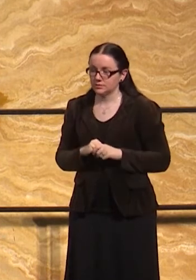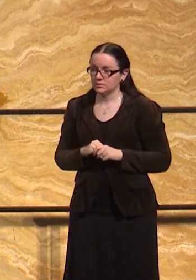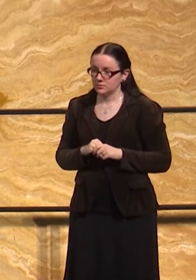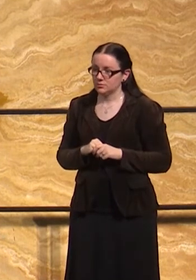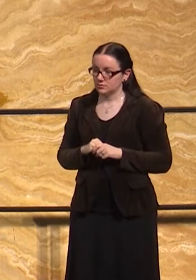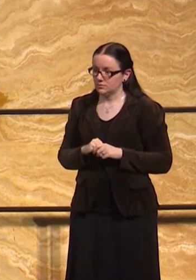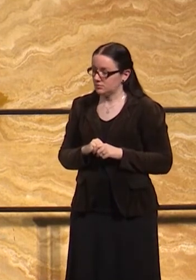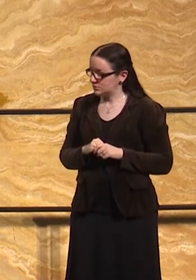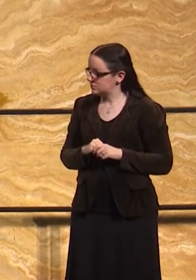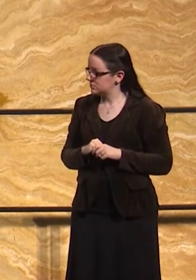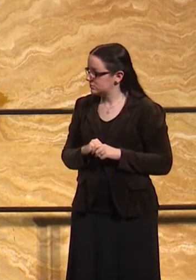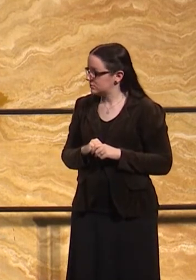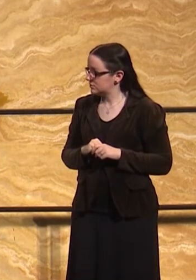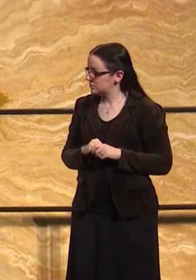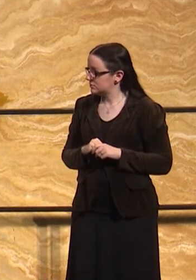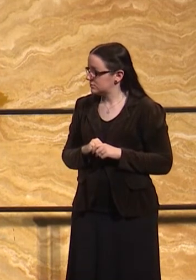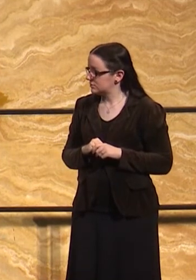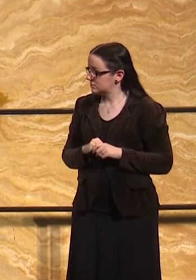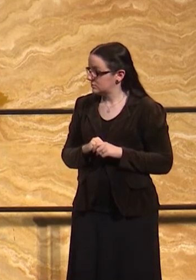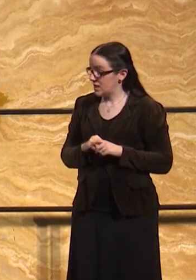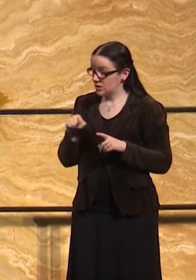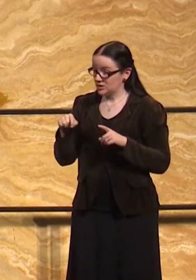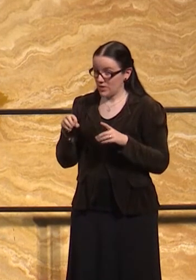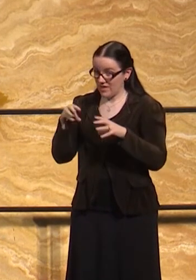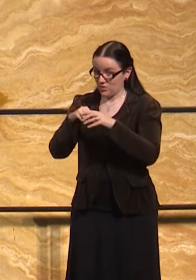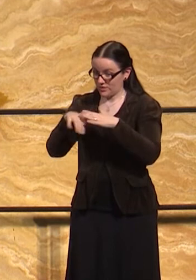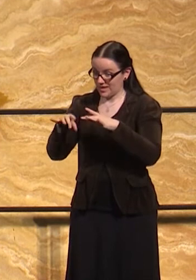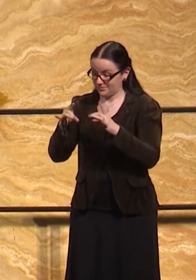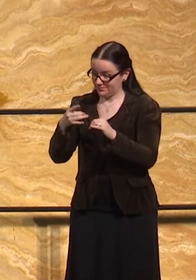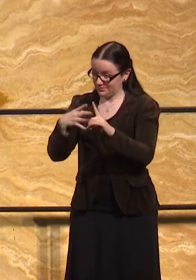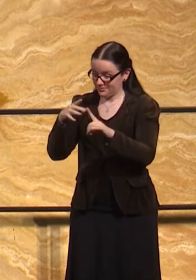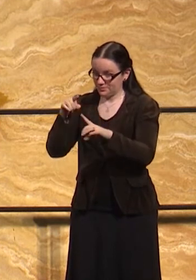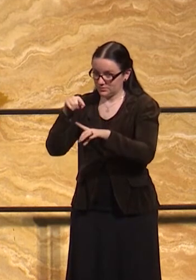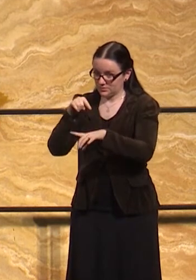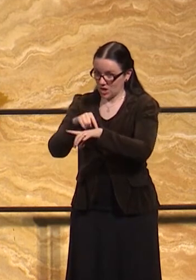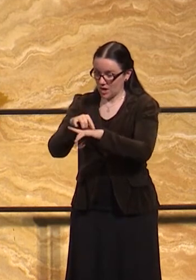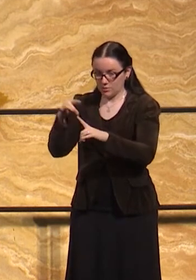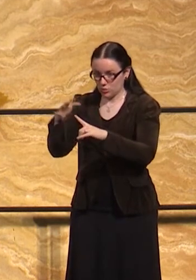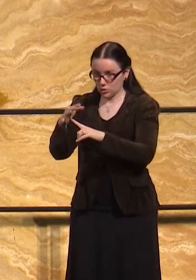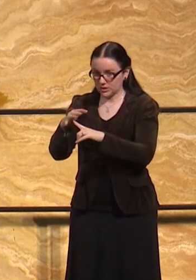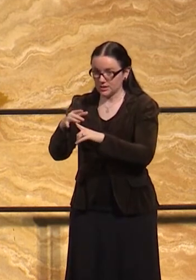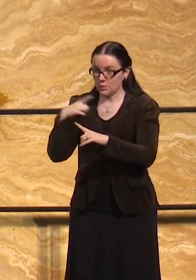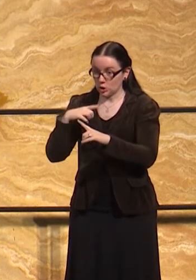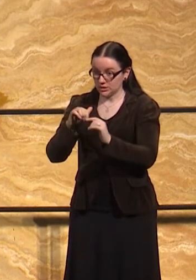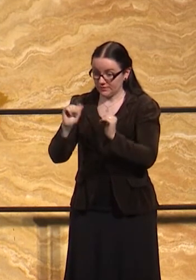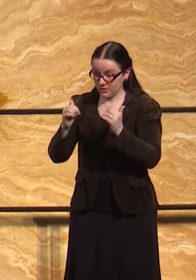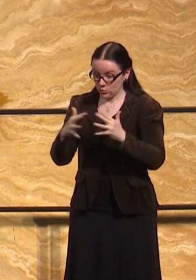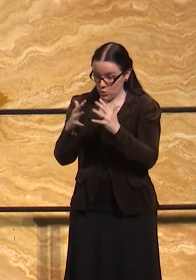period where the conflict had just ended, but the situation was still completely undefined